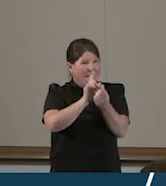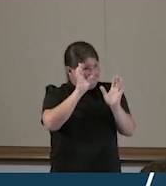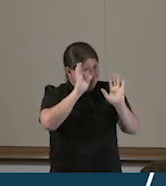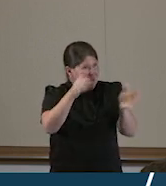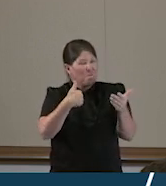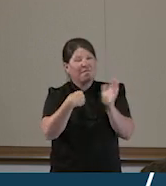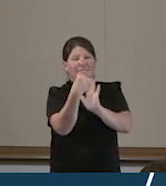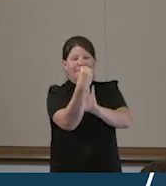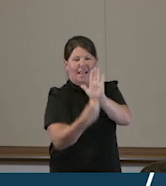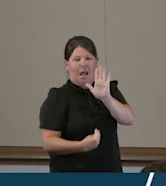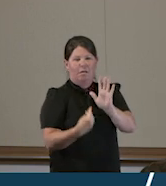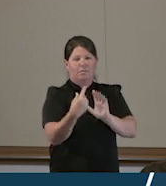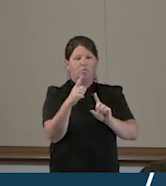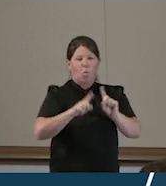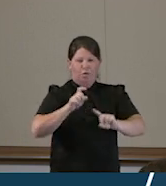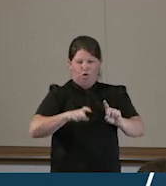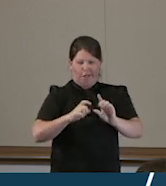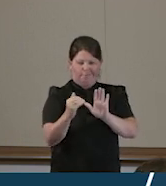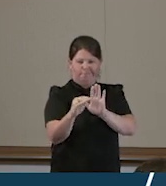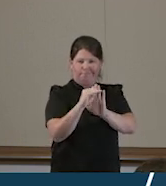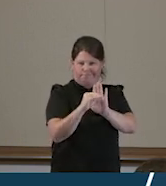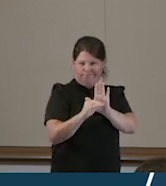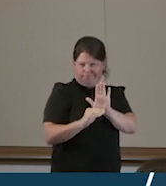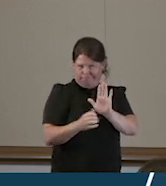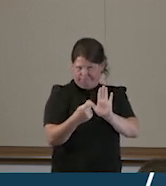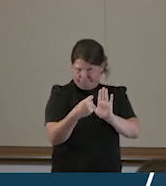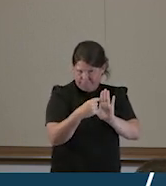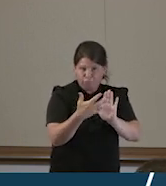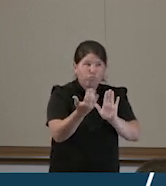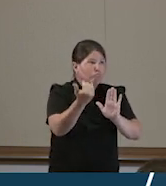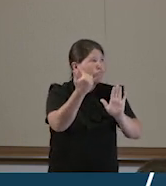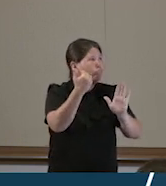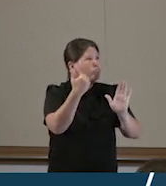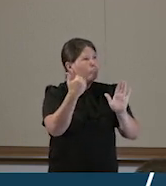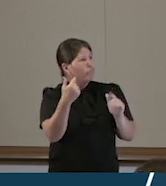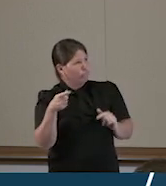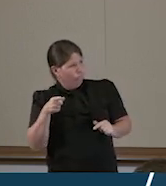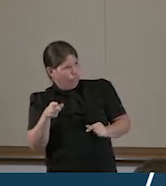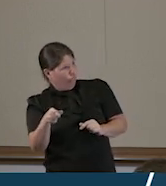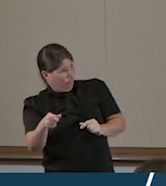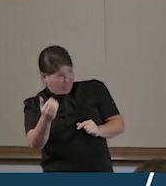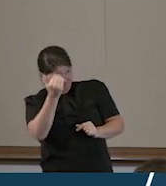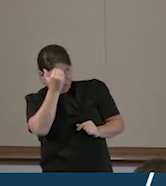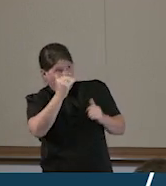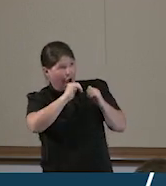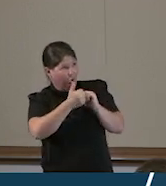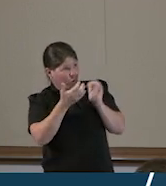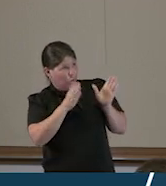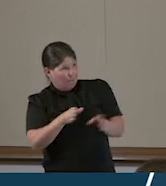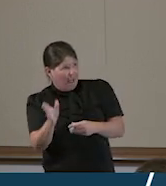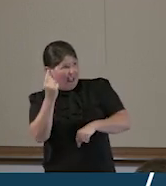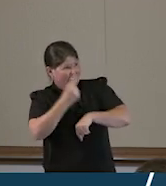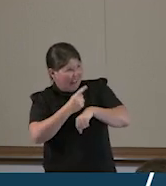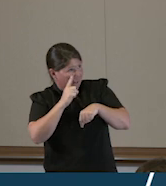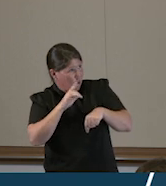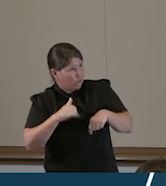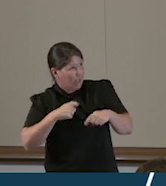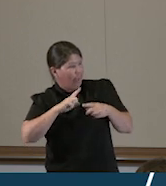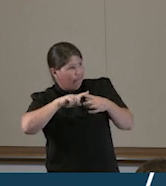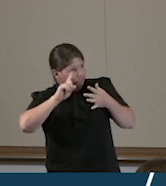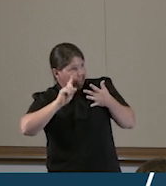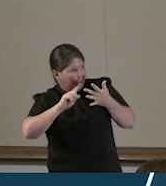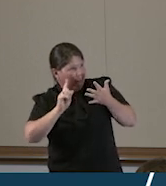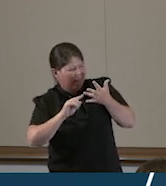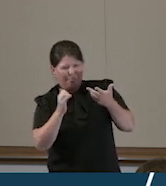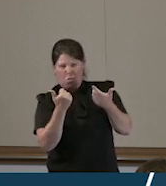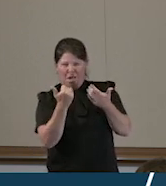like, do I know how to plan what my day looks like? Do I, all these different kinds of questions. And we talk